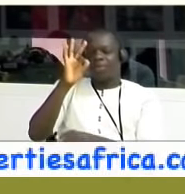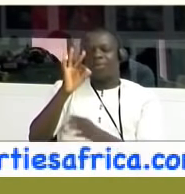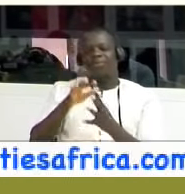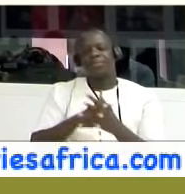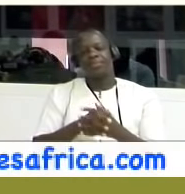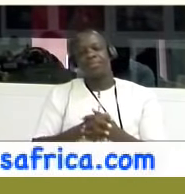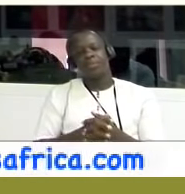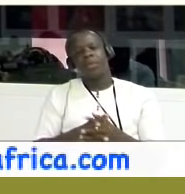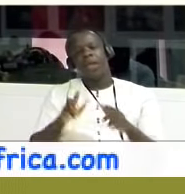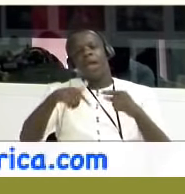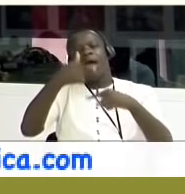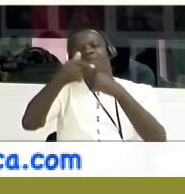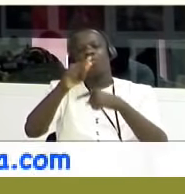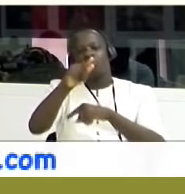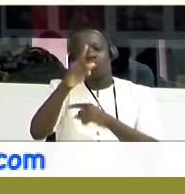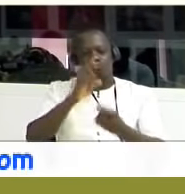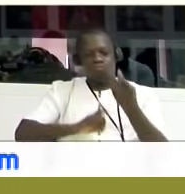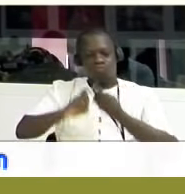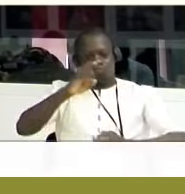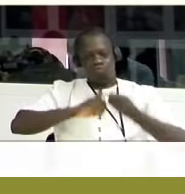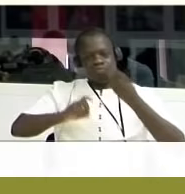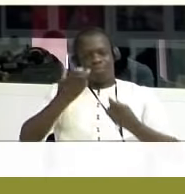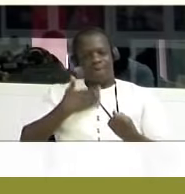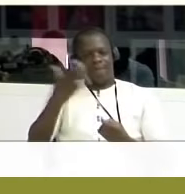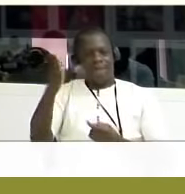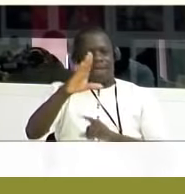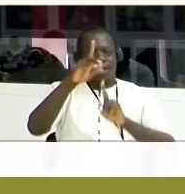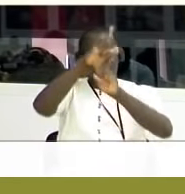After that, did you hold any other position in government?